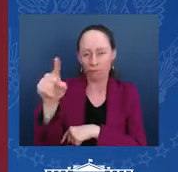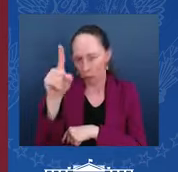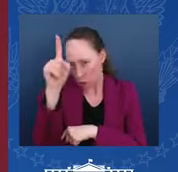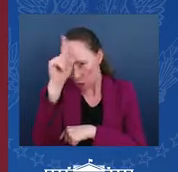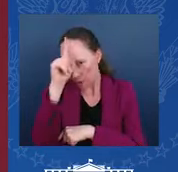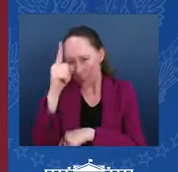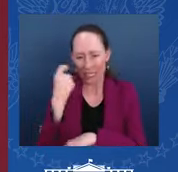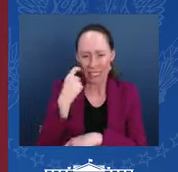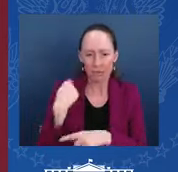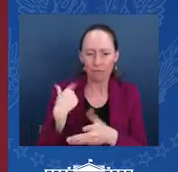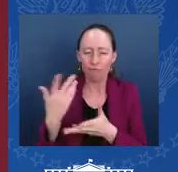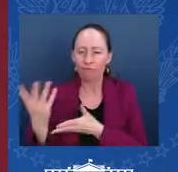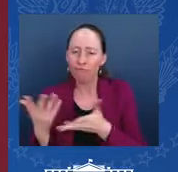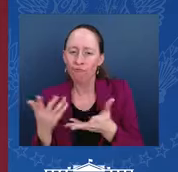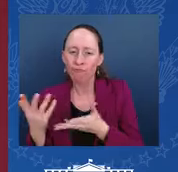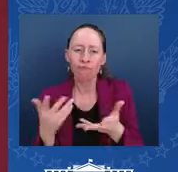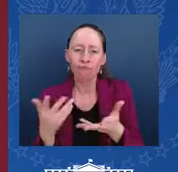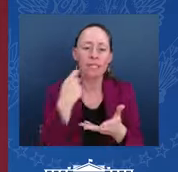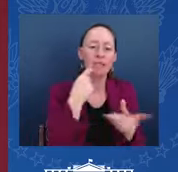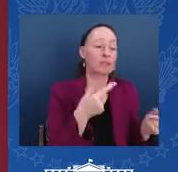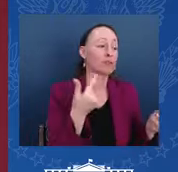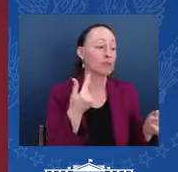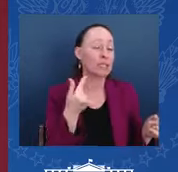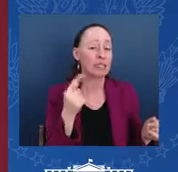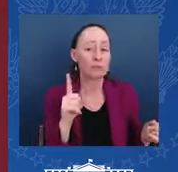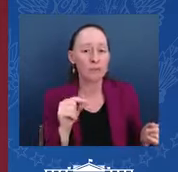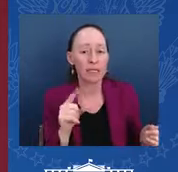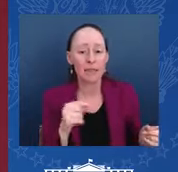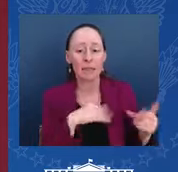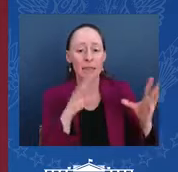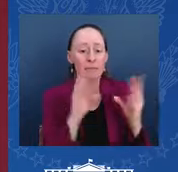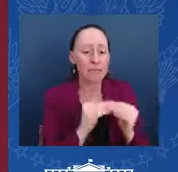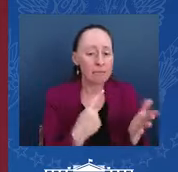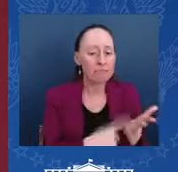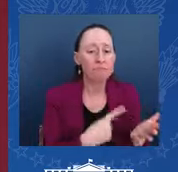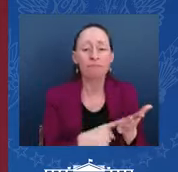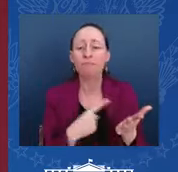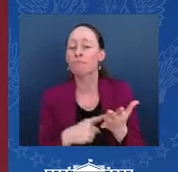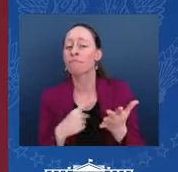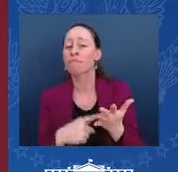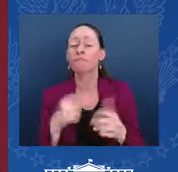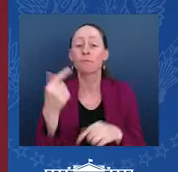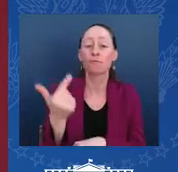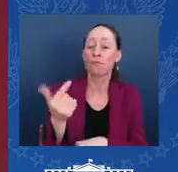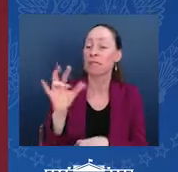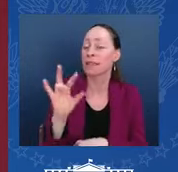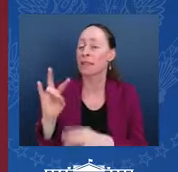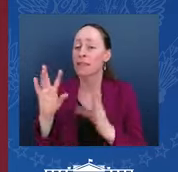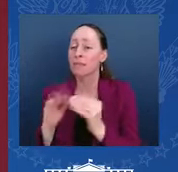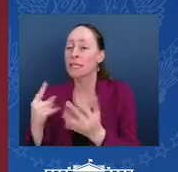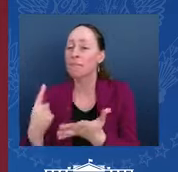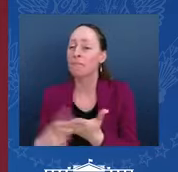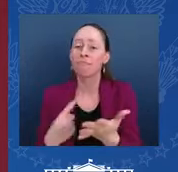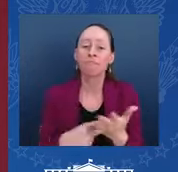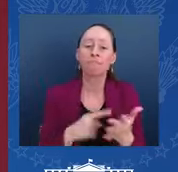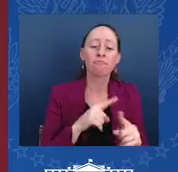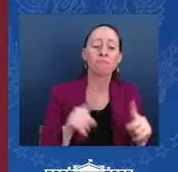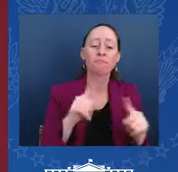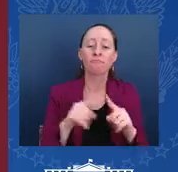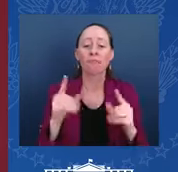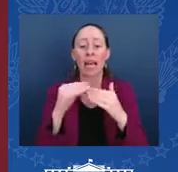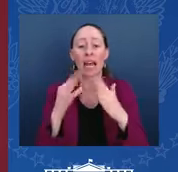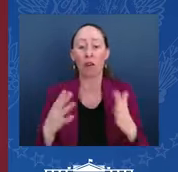the G7, whatever it is, they'll pull me aside, one leader after another, quietly, and say,